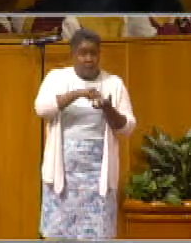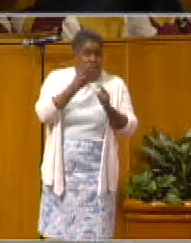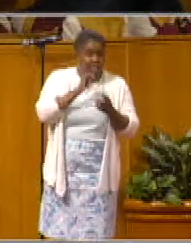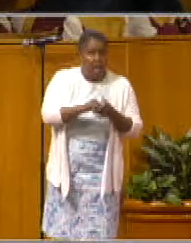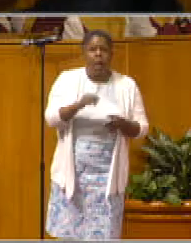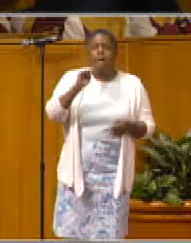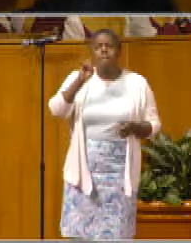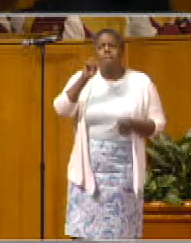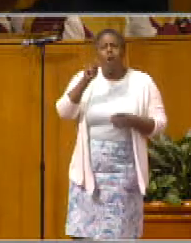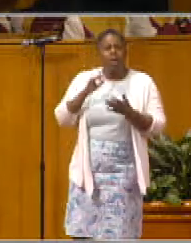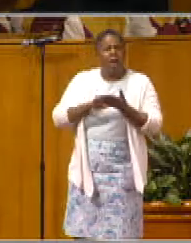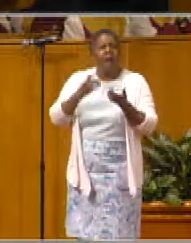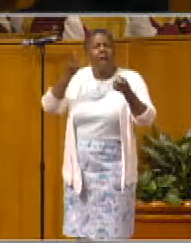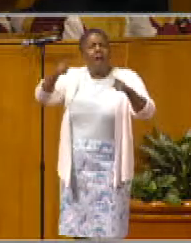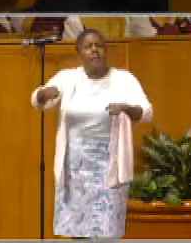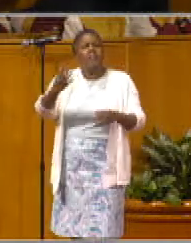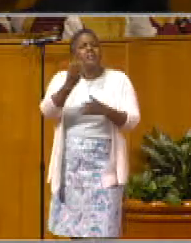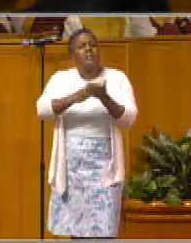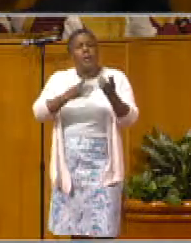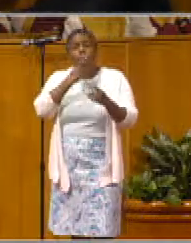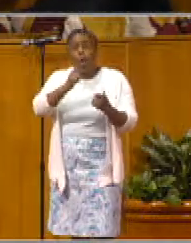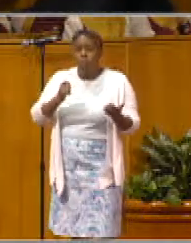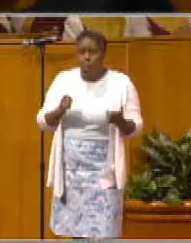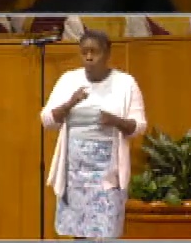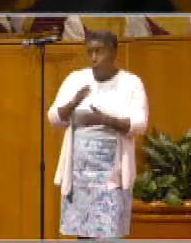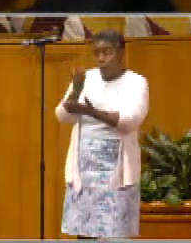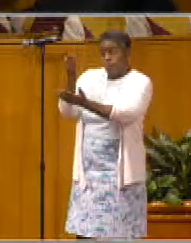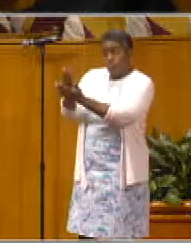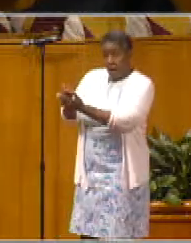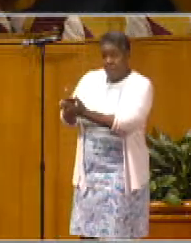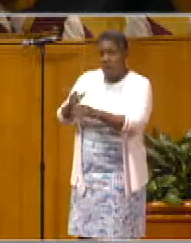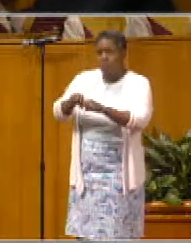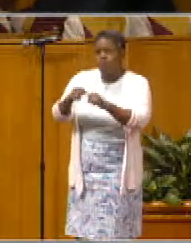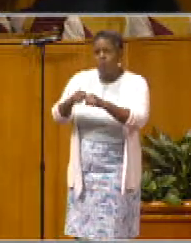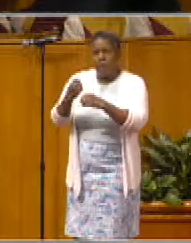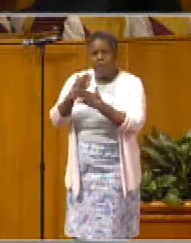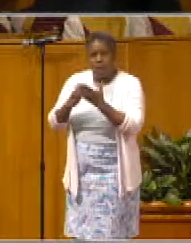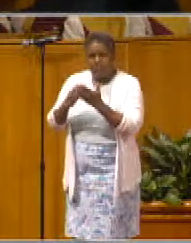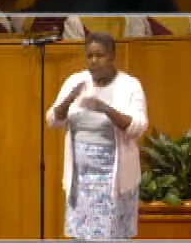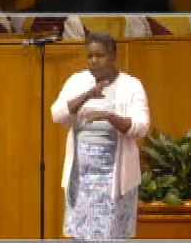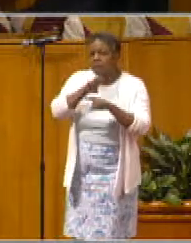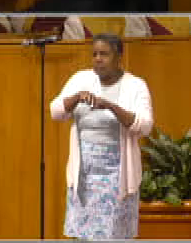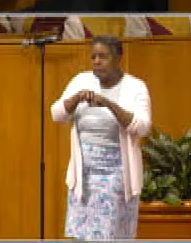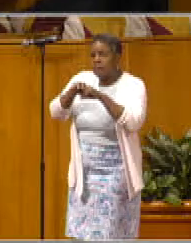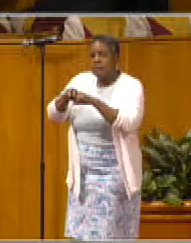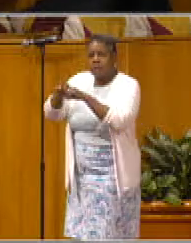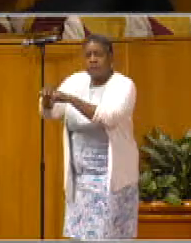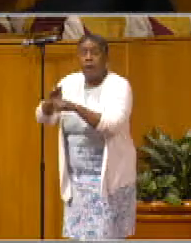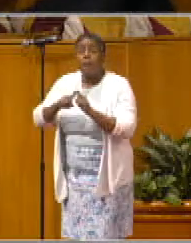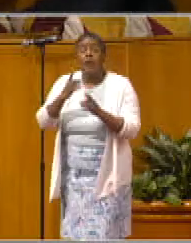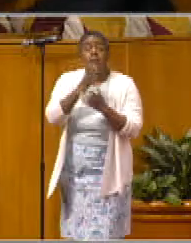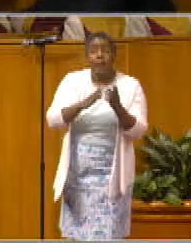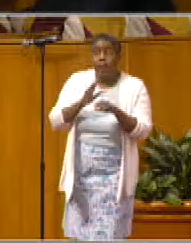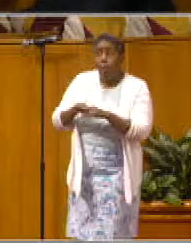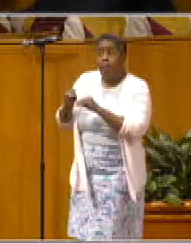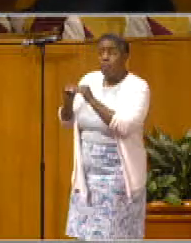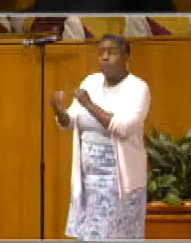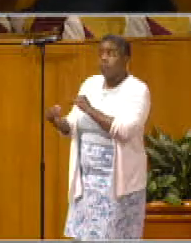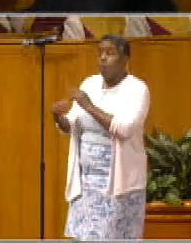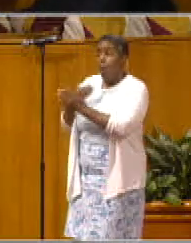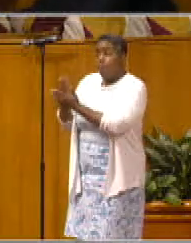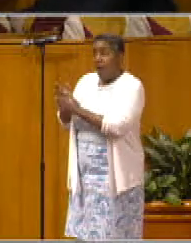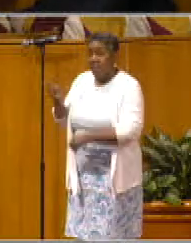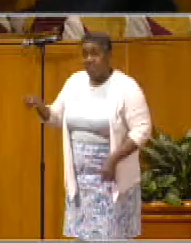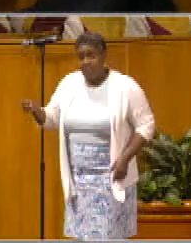Mark, there were some that got there on broken pieces, but there were also some on the seashore who